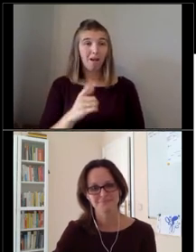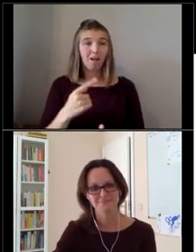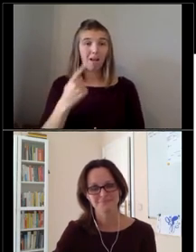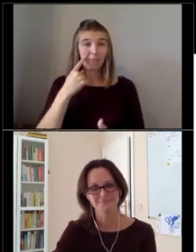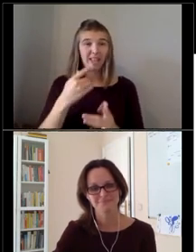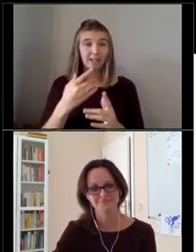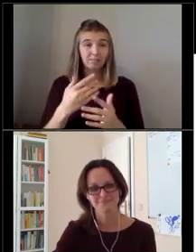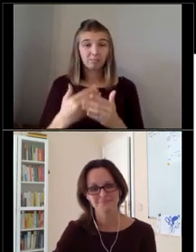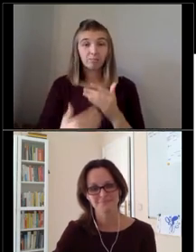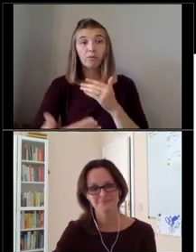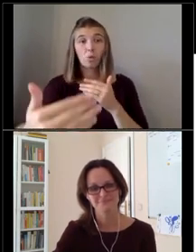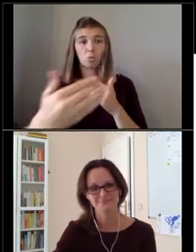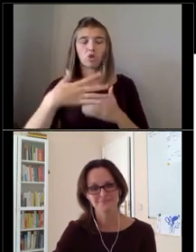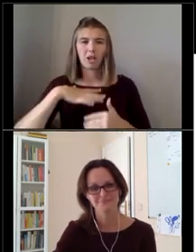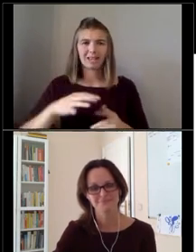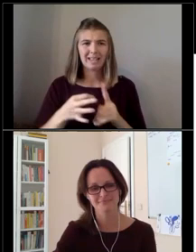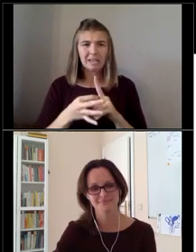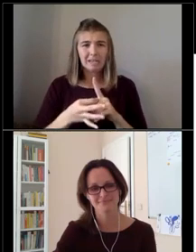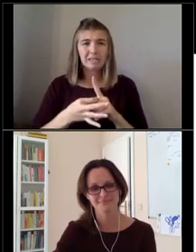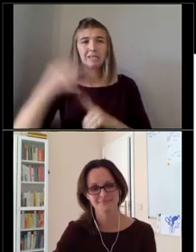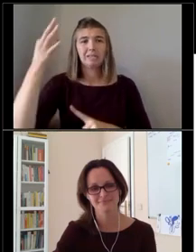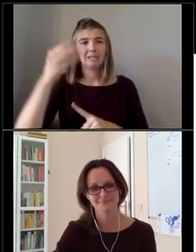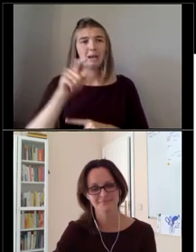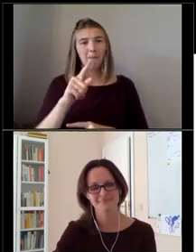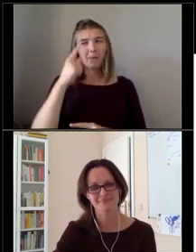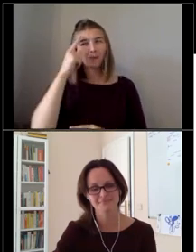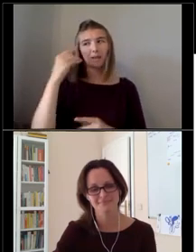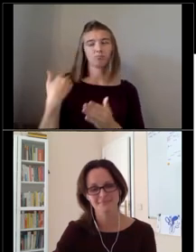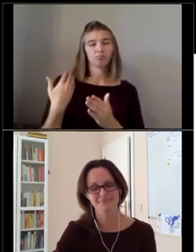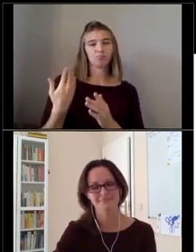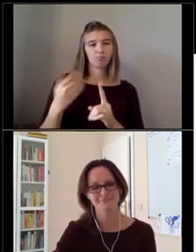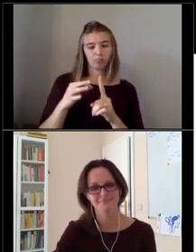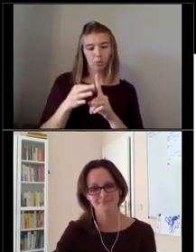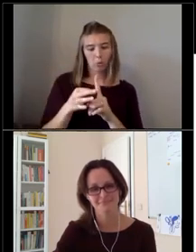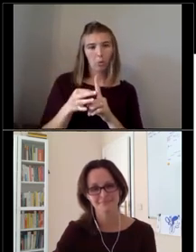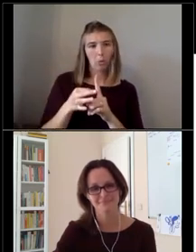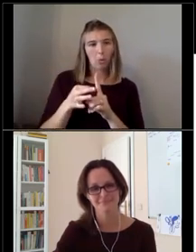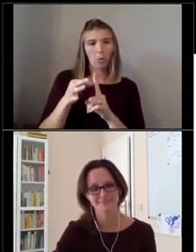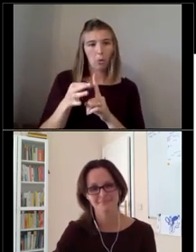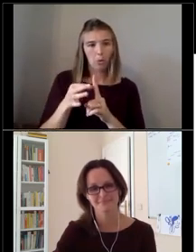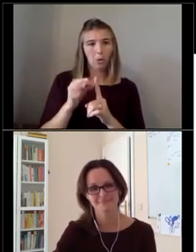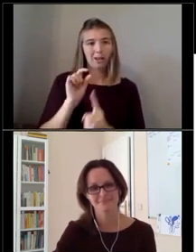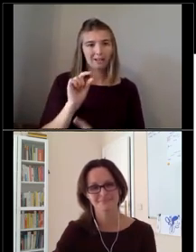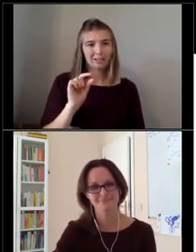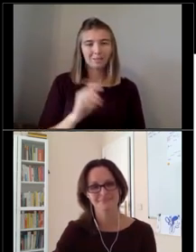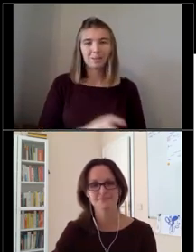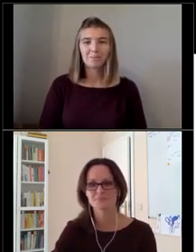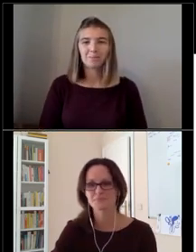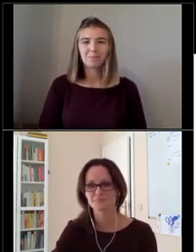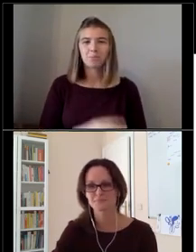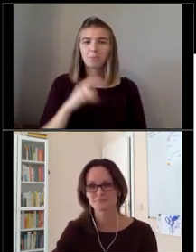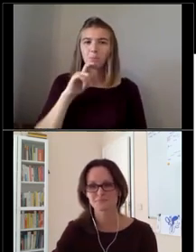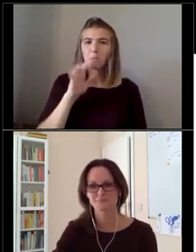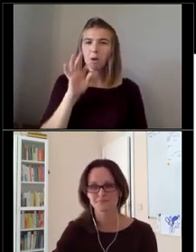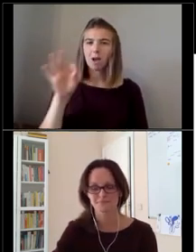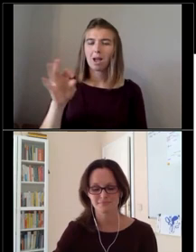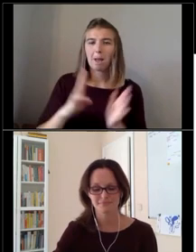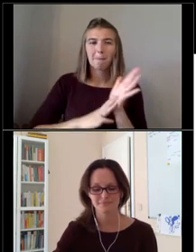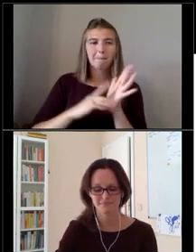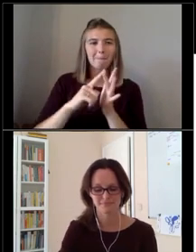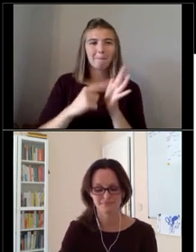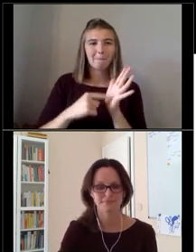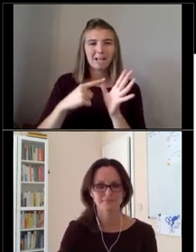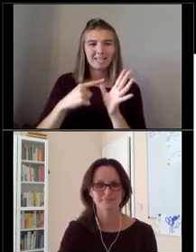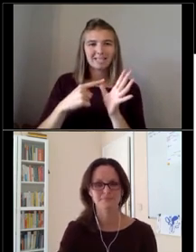see events like this that are encouraging people to do that. Mita, let's come back to you for a second. This is clearly something